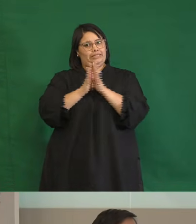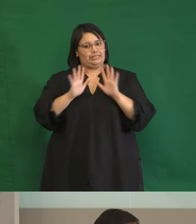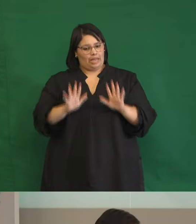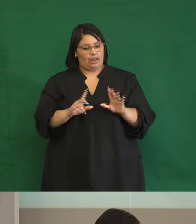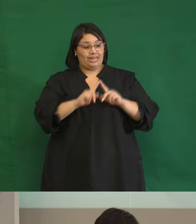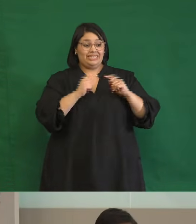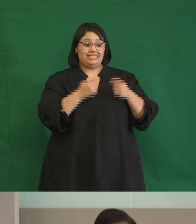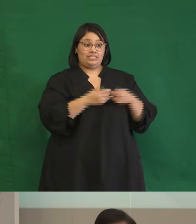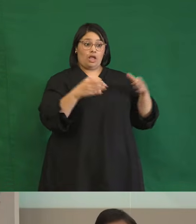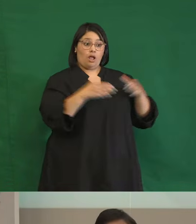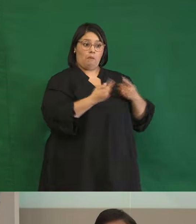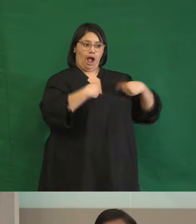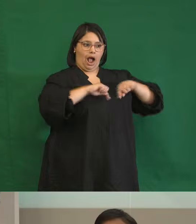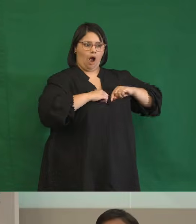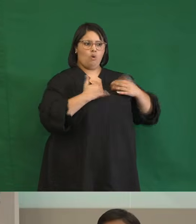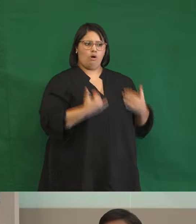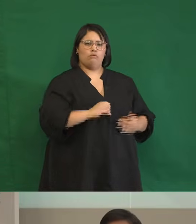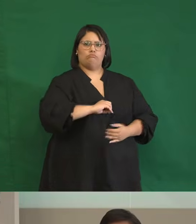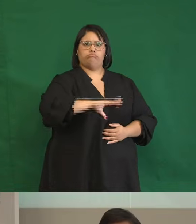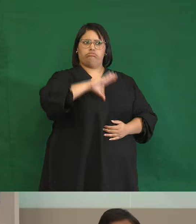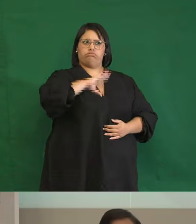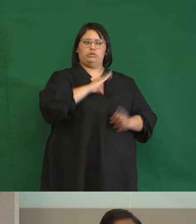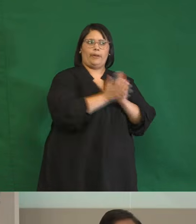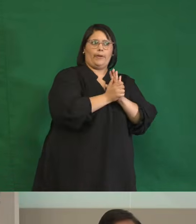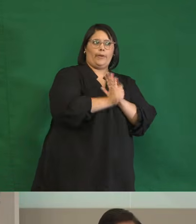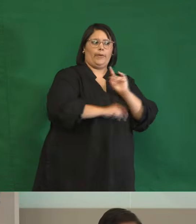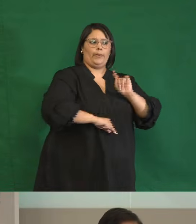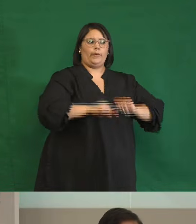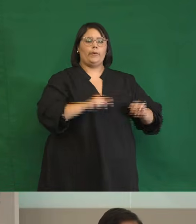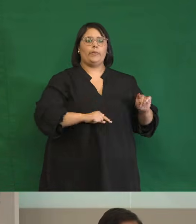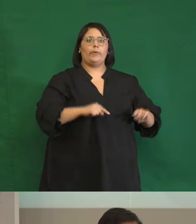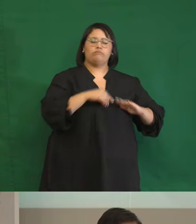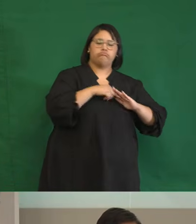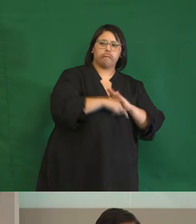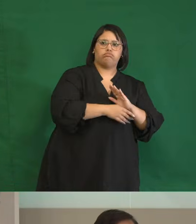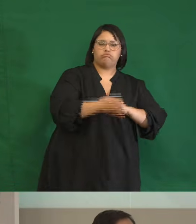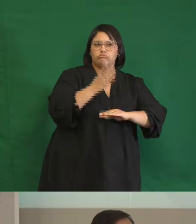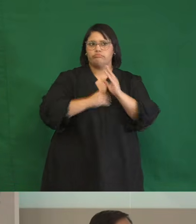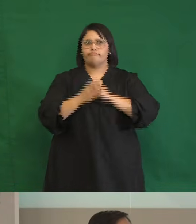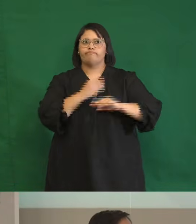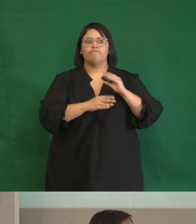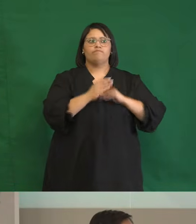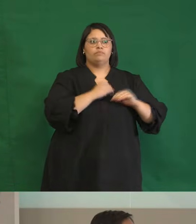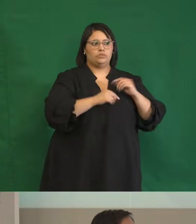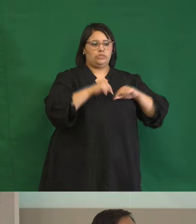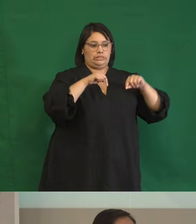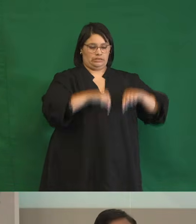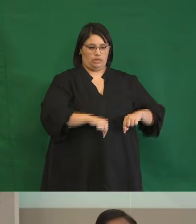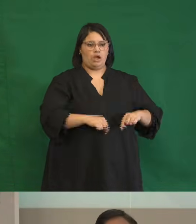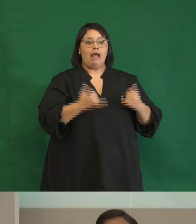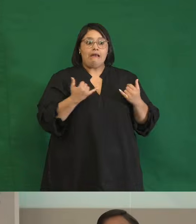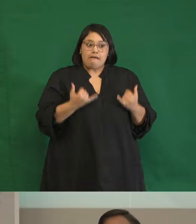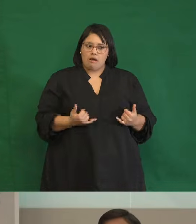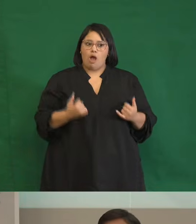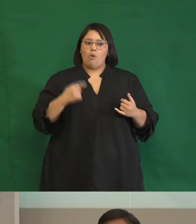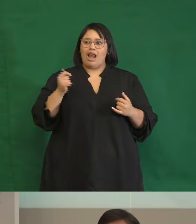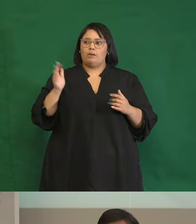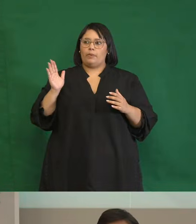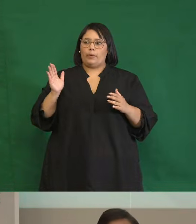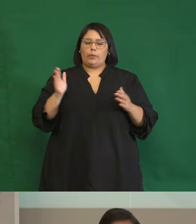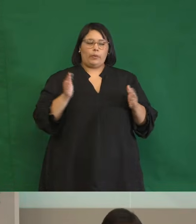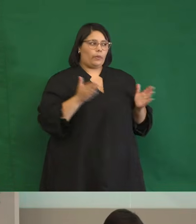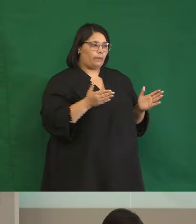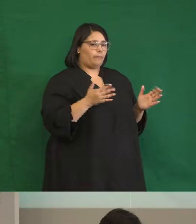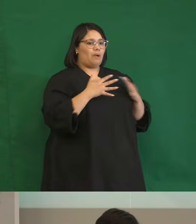so much confidence and so much skills in developing WordNets that we have slightly now moved away from